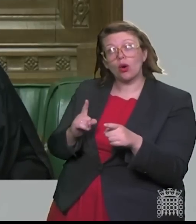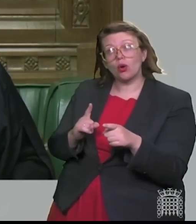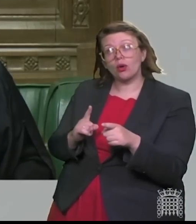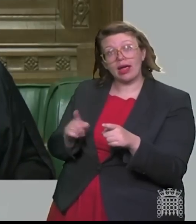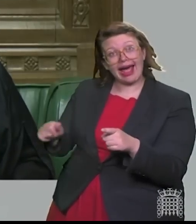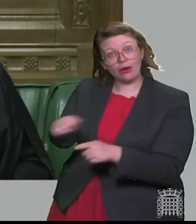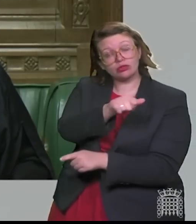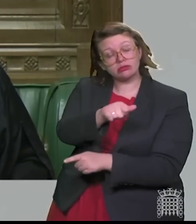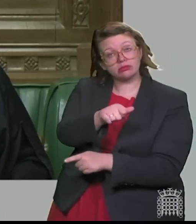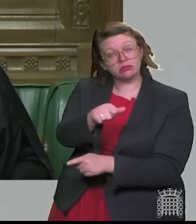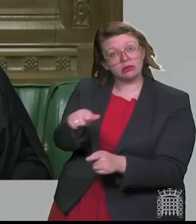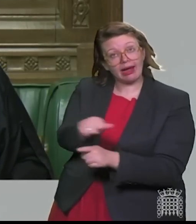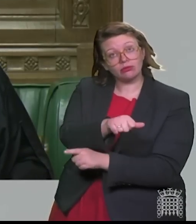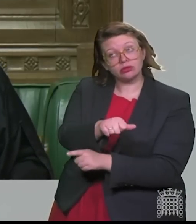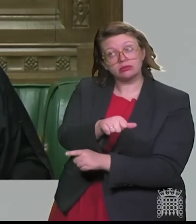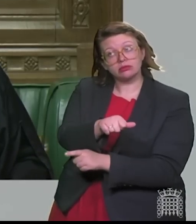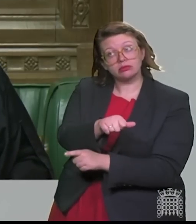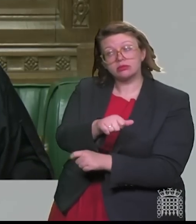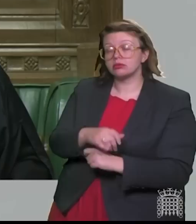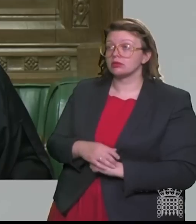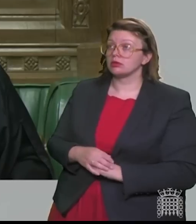I'm asking you to leave now, because otherwise I'll name you.